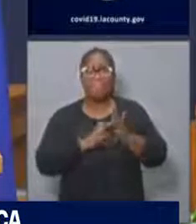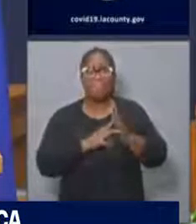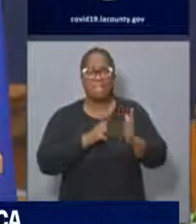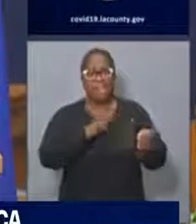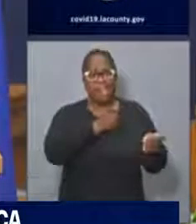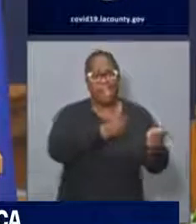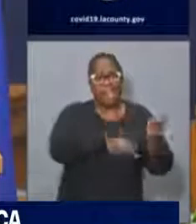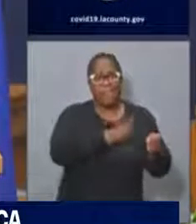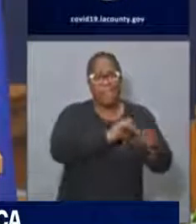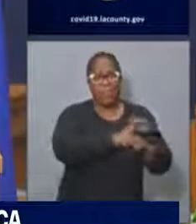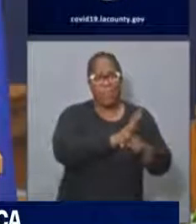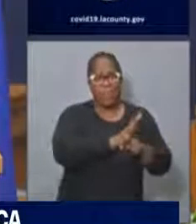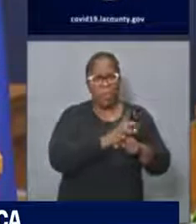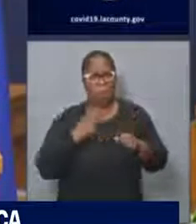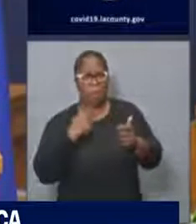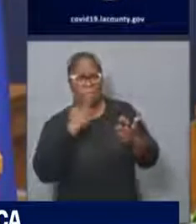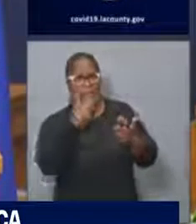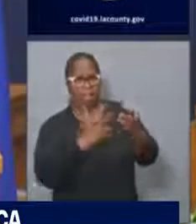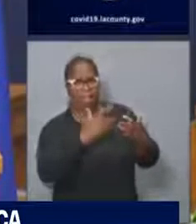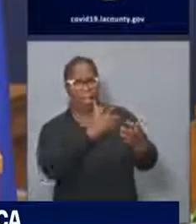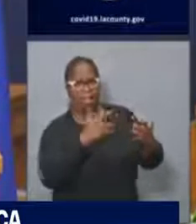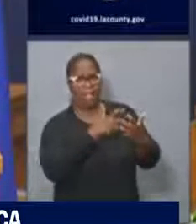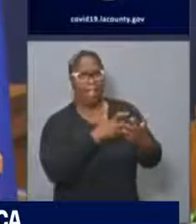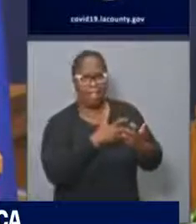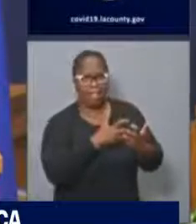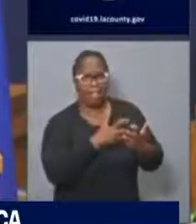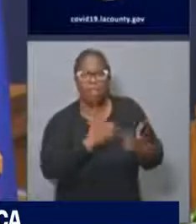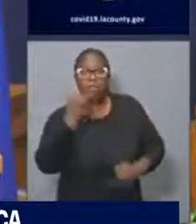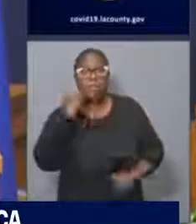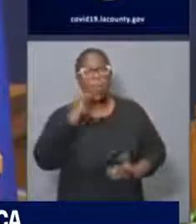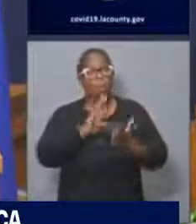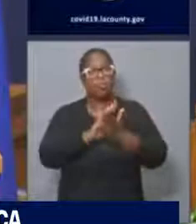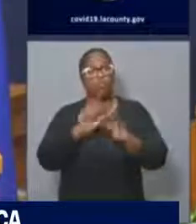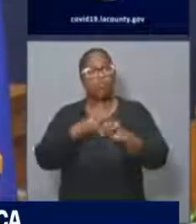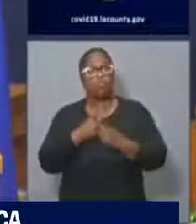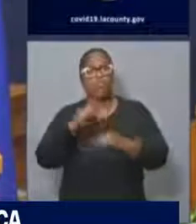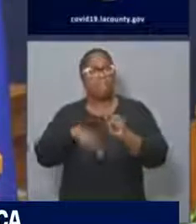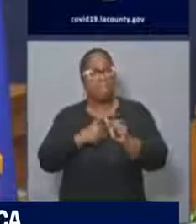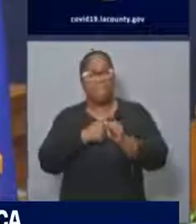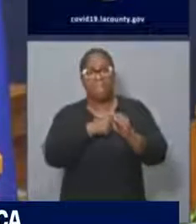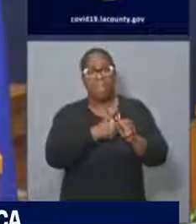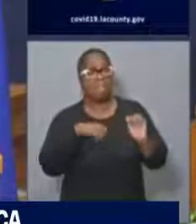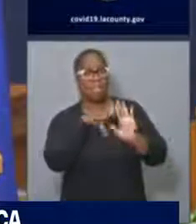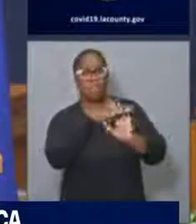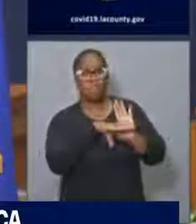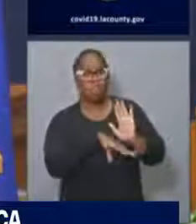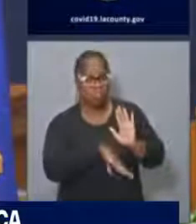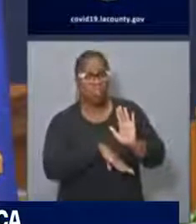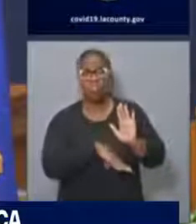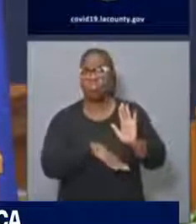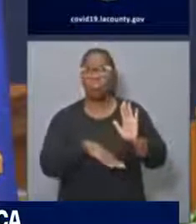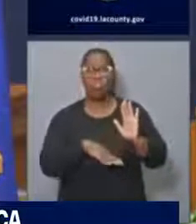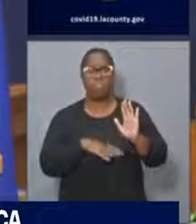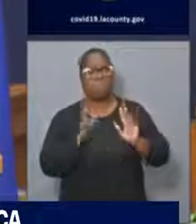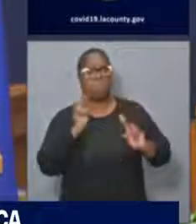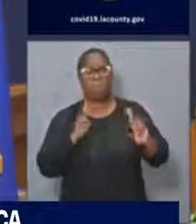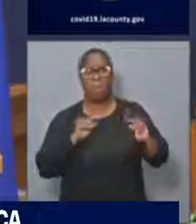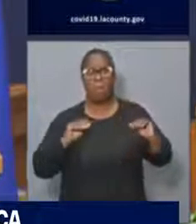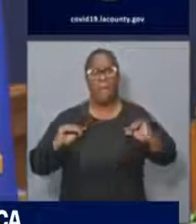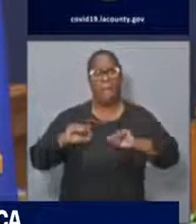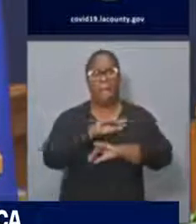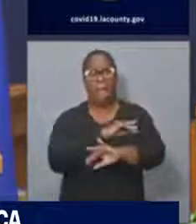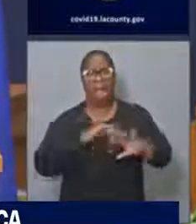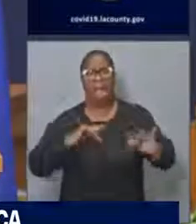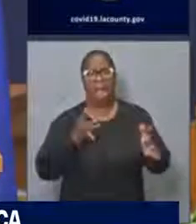so. If a district is not able to comply with the safety protocols, and if there is too much community transmission, then it should continue